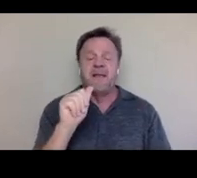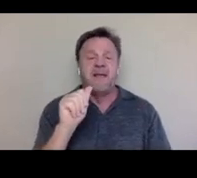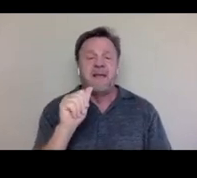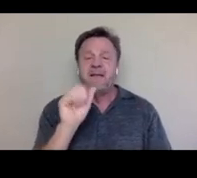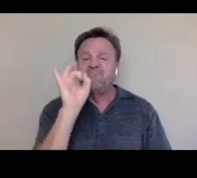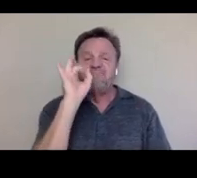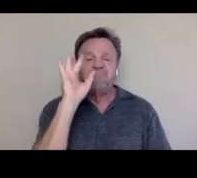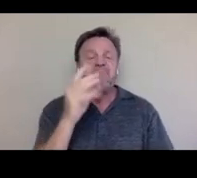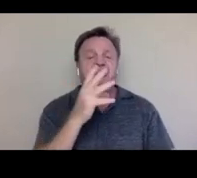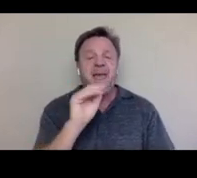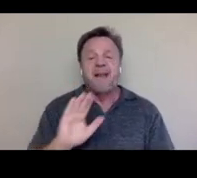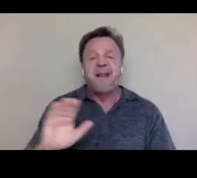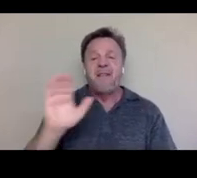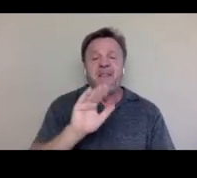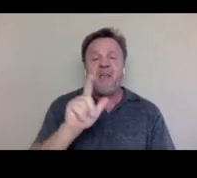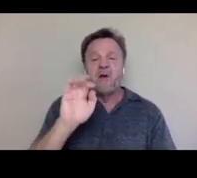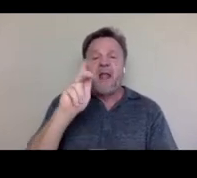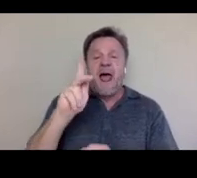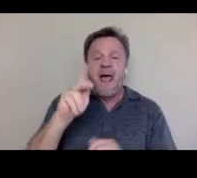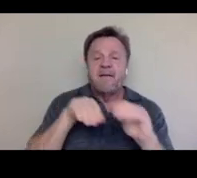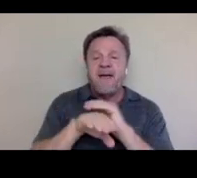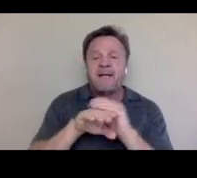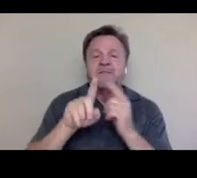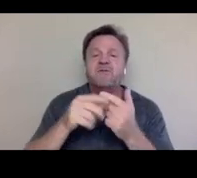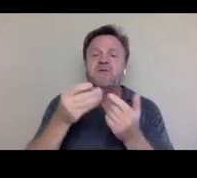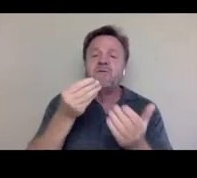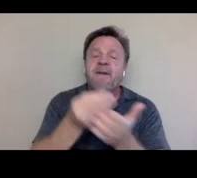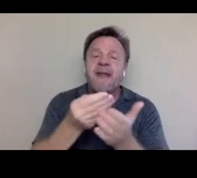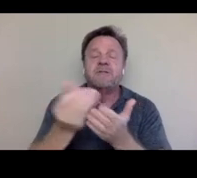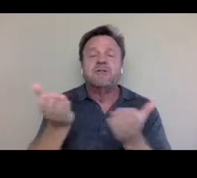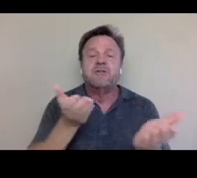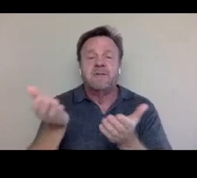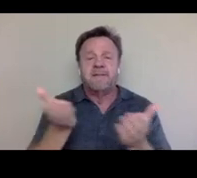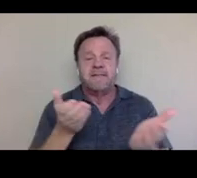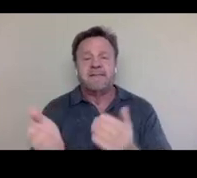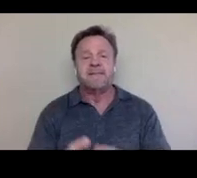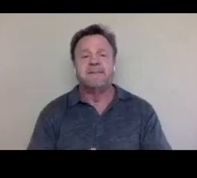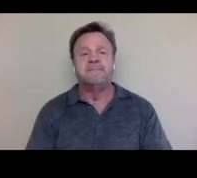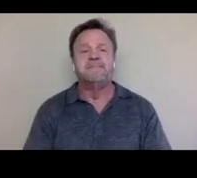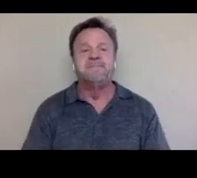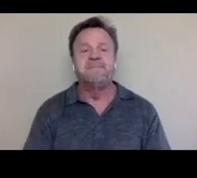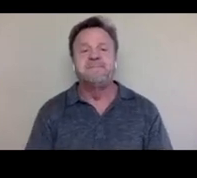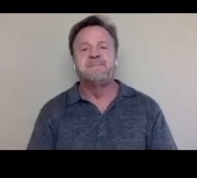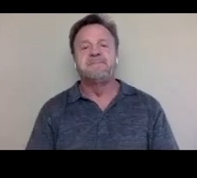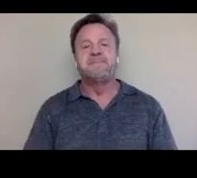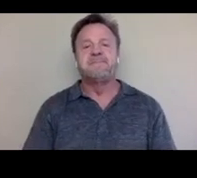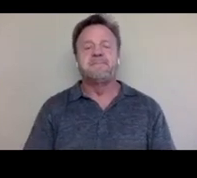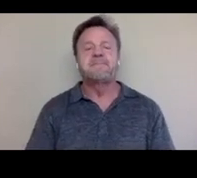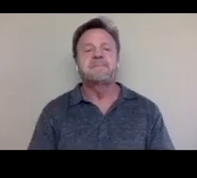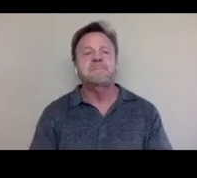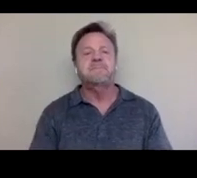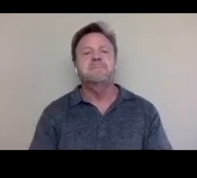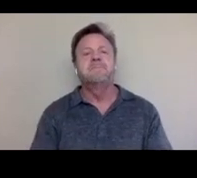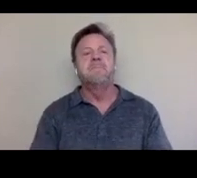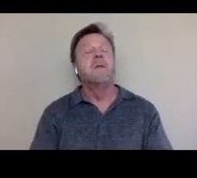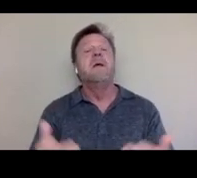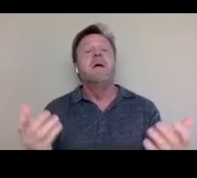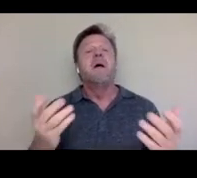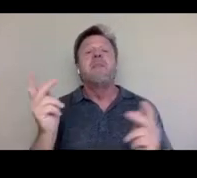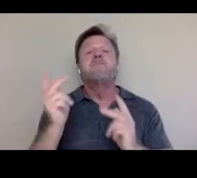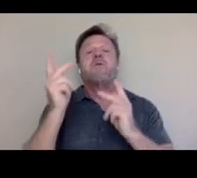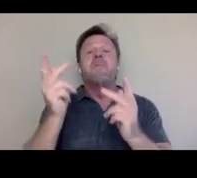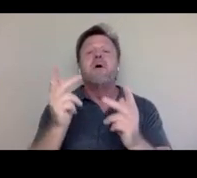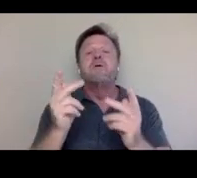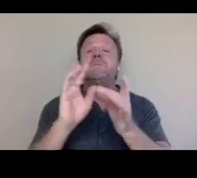and their lack of access to financial services. Next slide, please. what the proposed comments